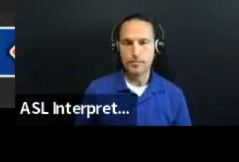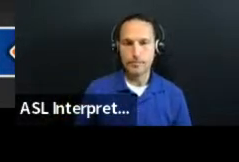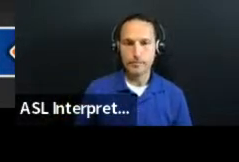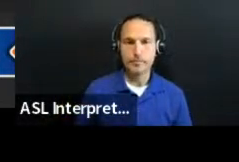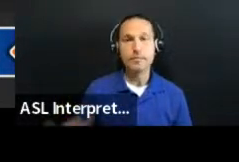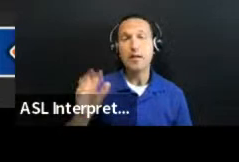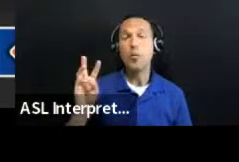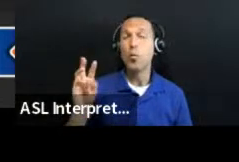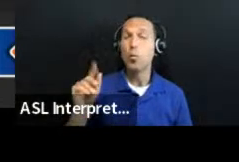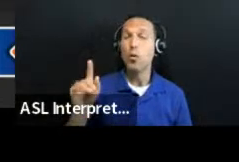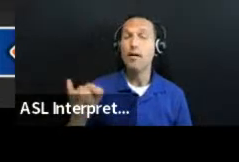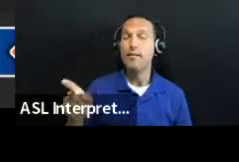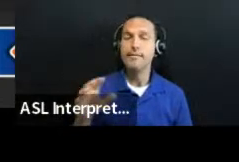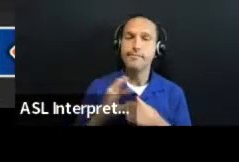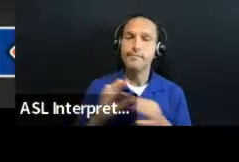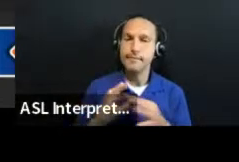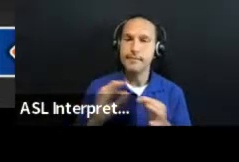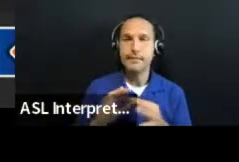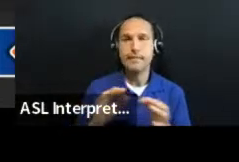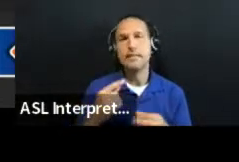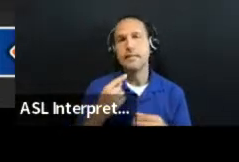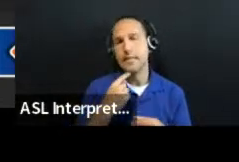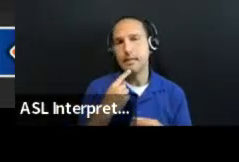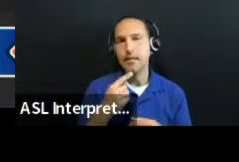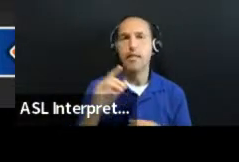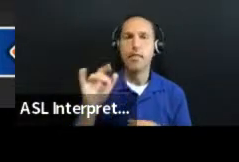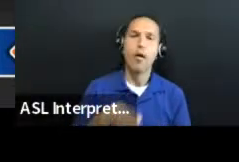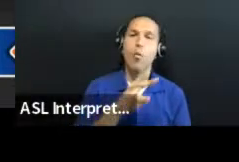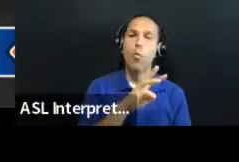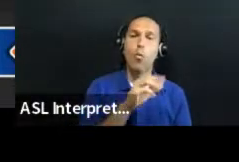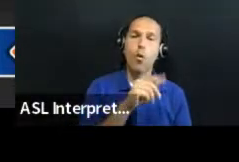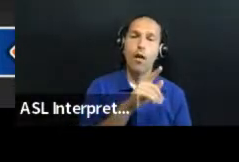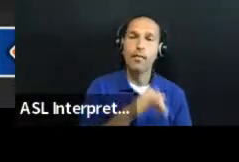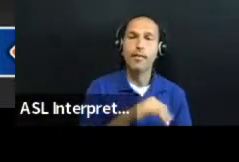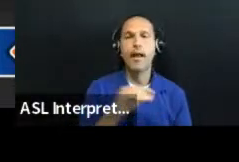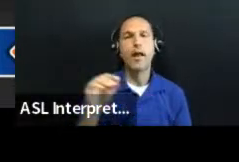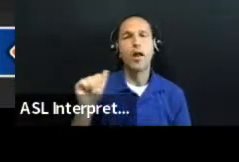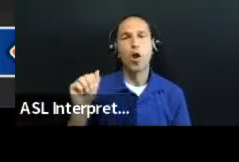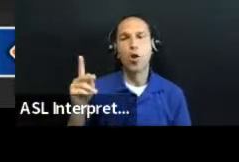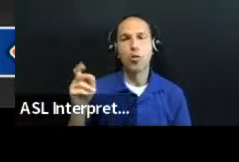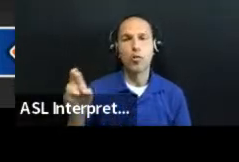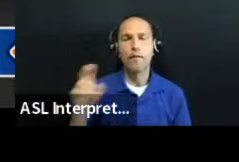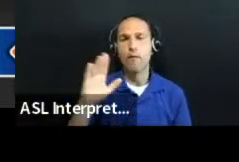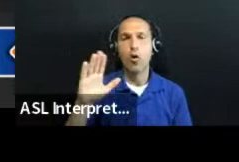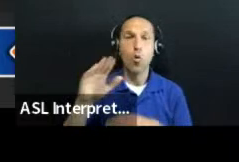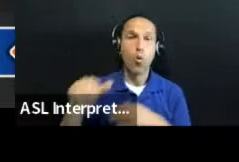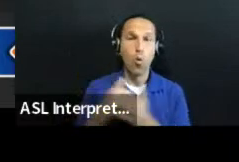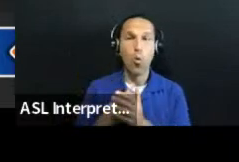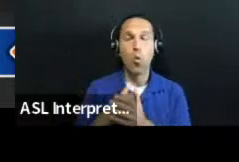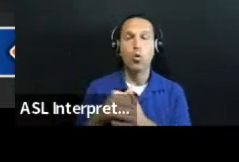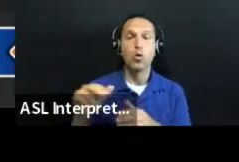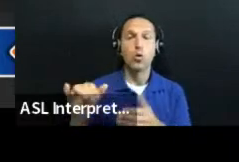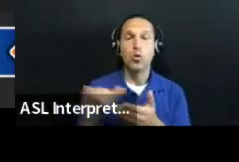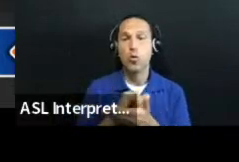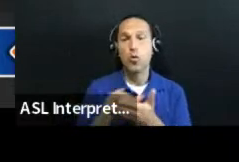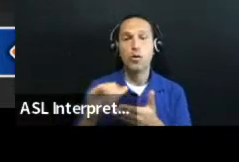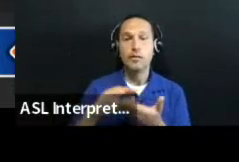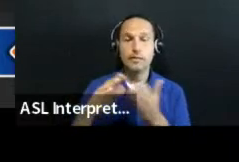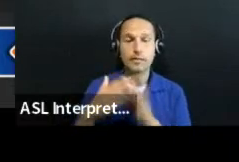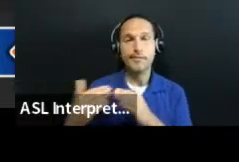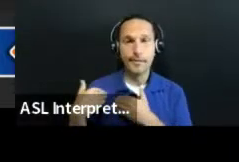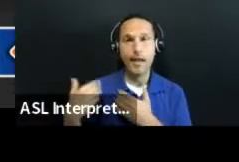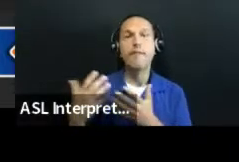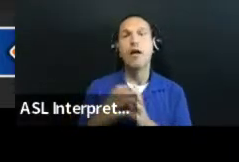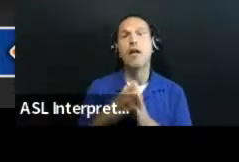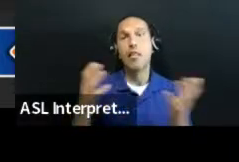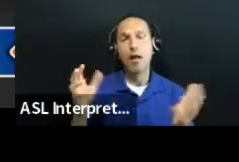Wale said, it's Wale and Arthur for all of New York City, and there's a lot of web pages in New York